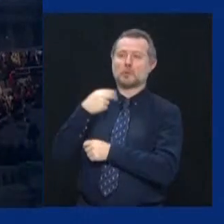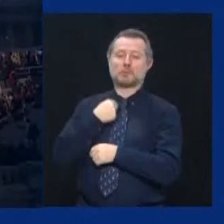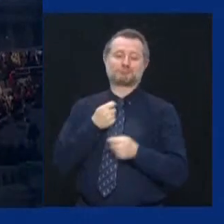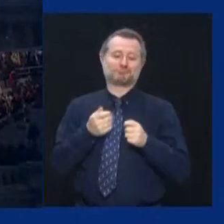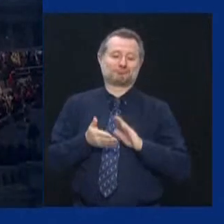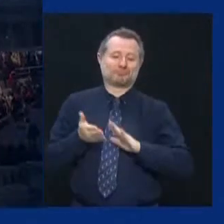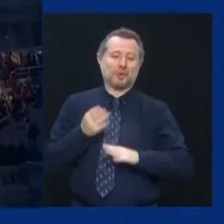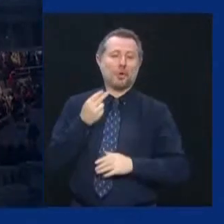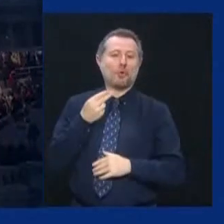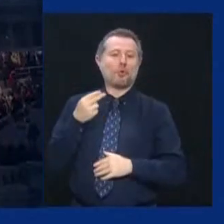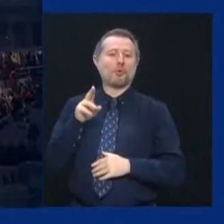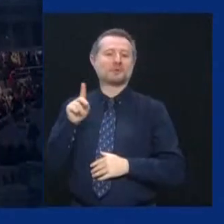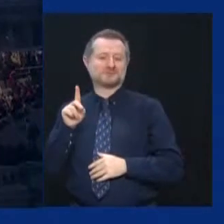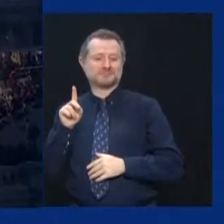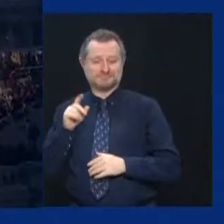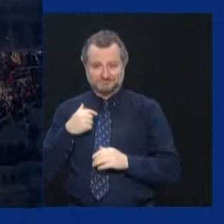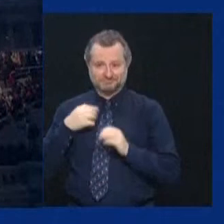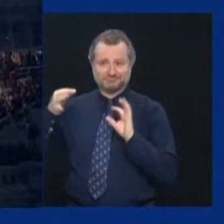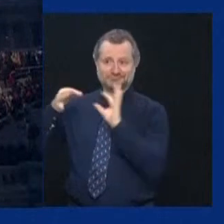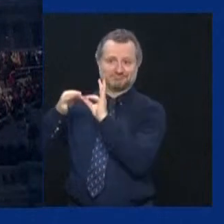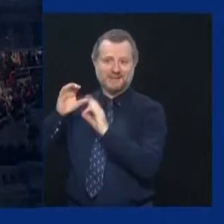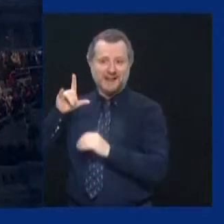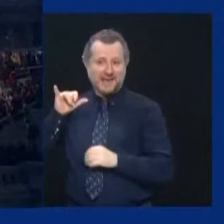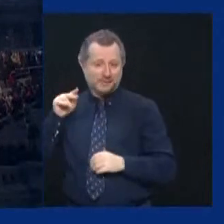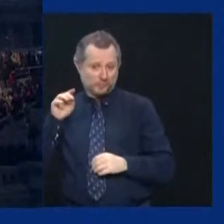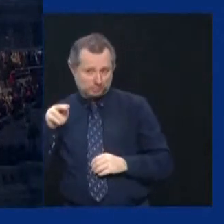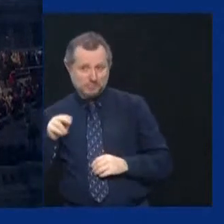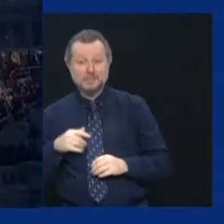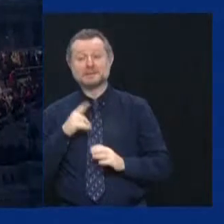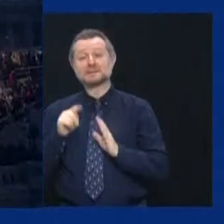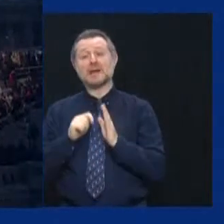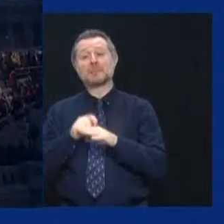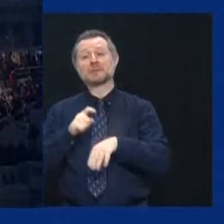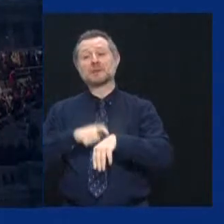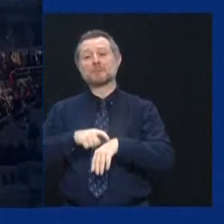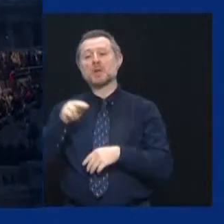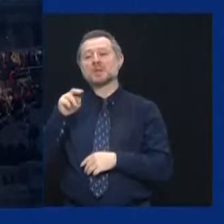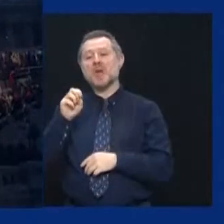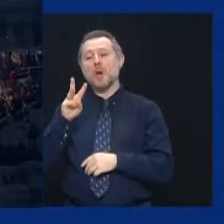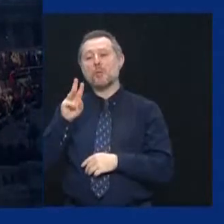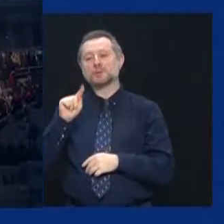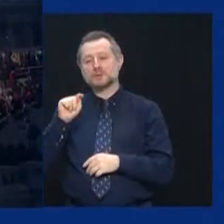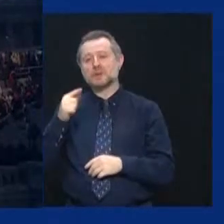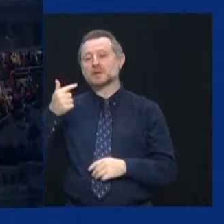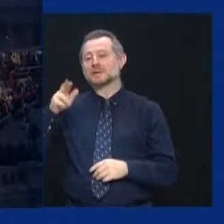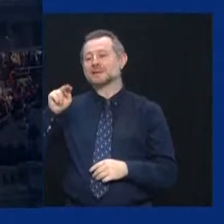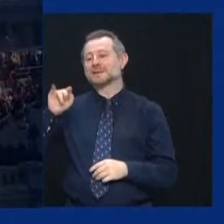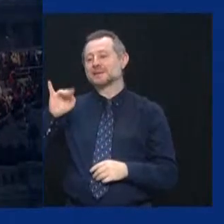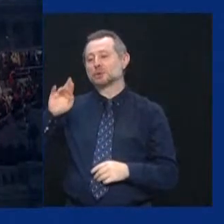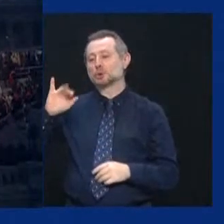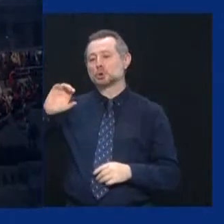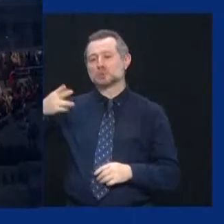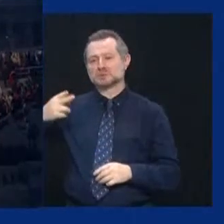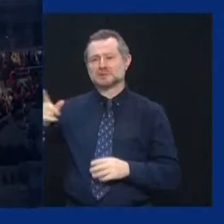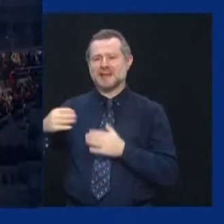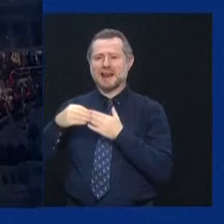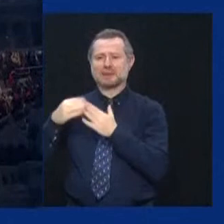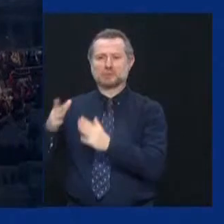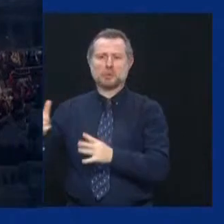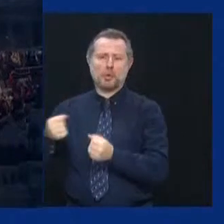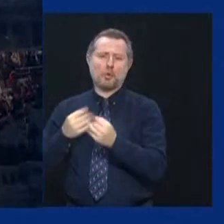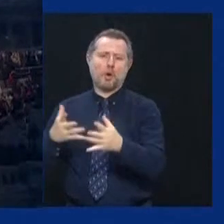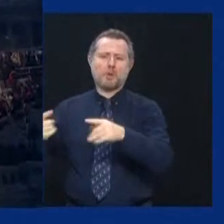Gingrich revolution. This was a really heated political environment. But nothing like